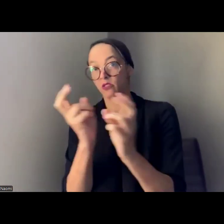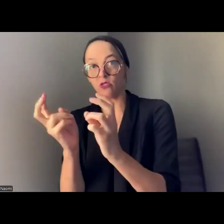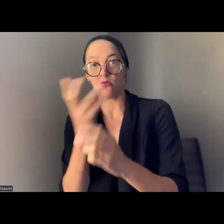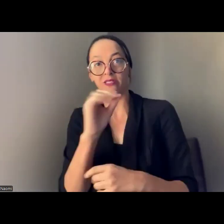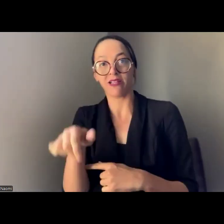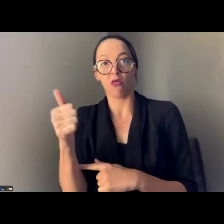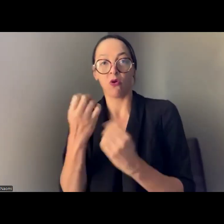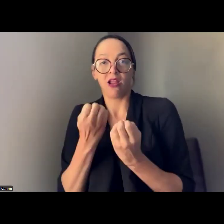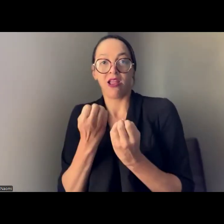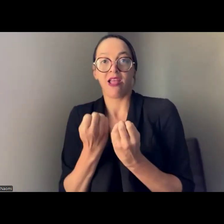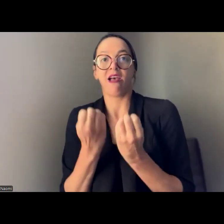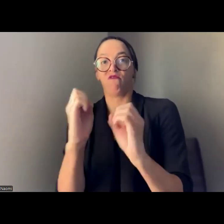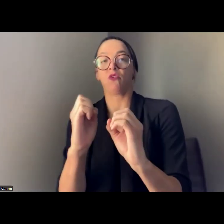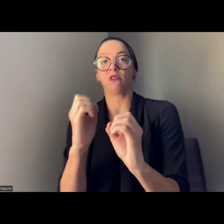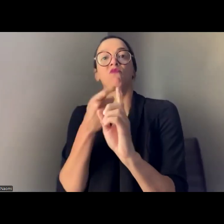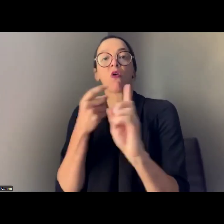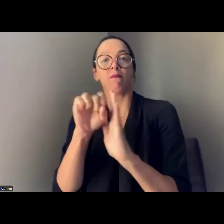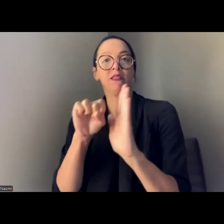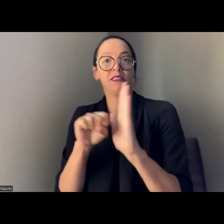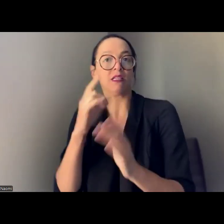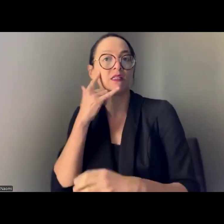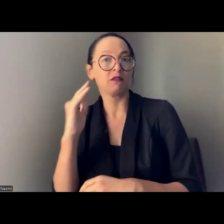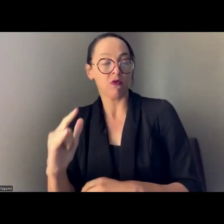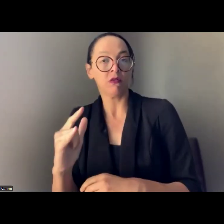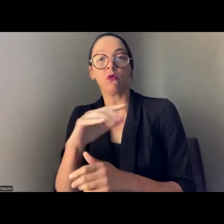another department, but that's going to impact people